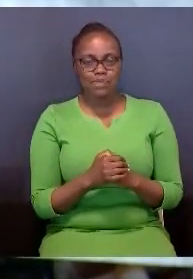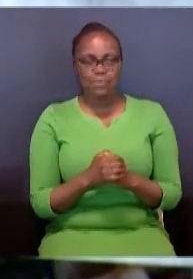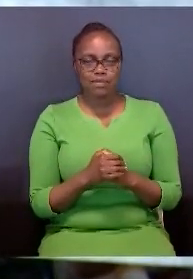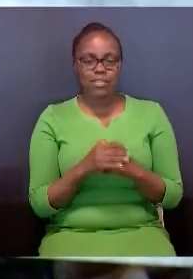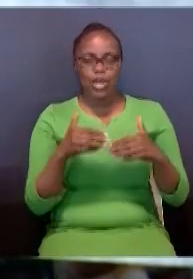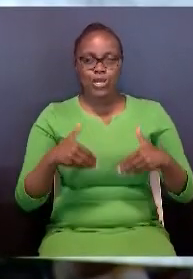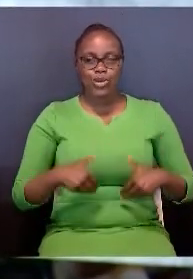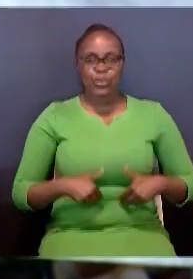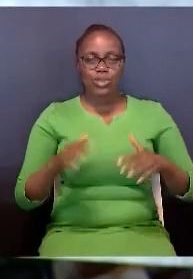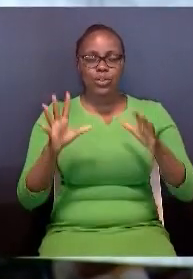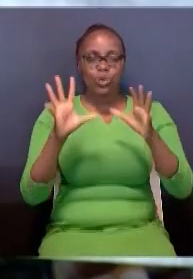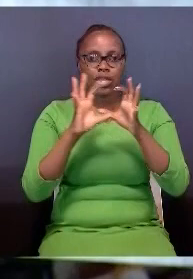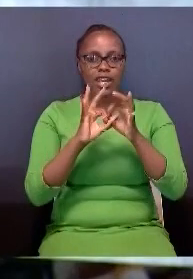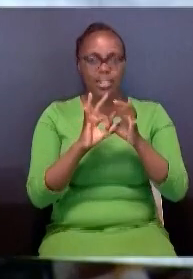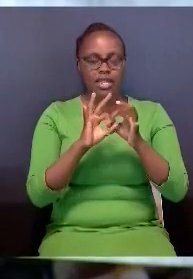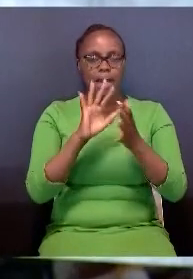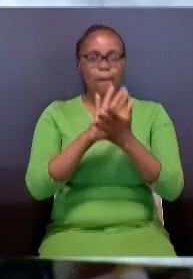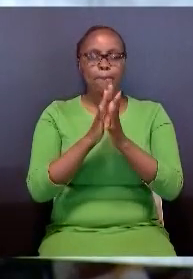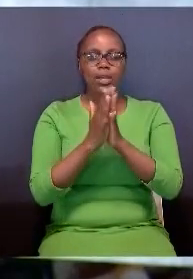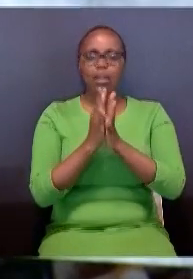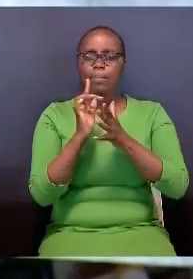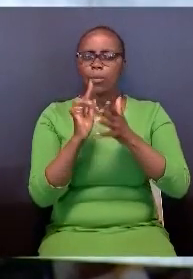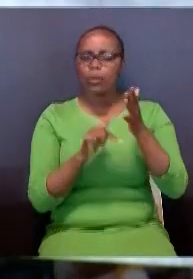Youth Connekt has become